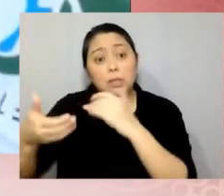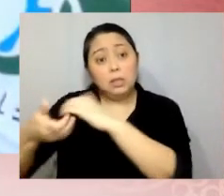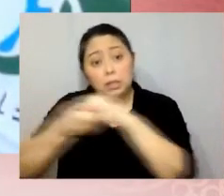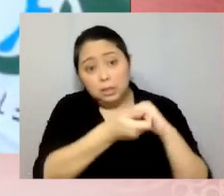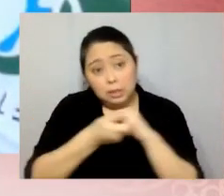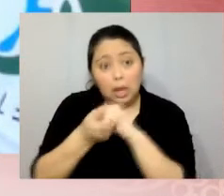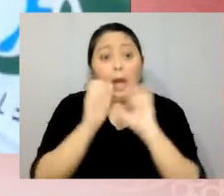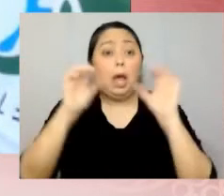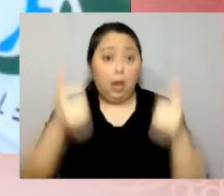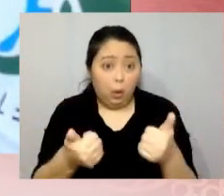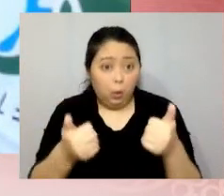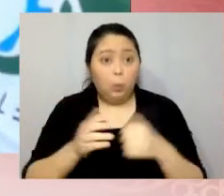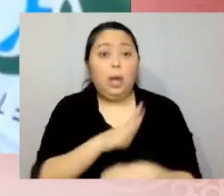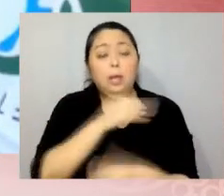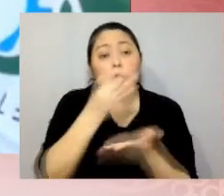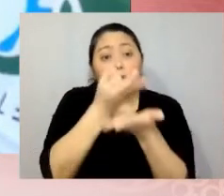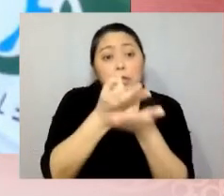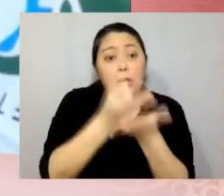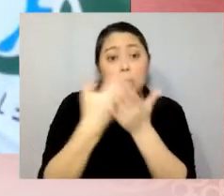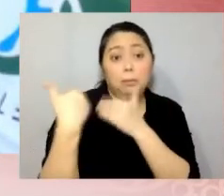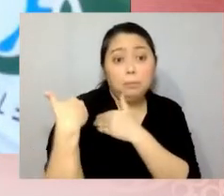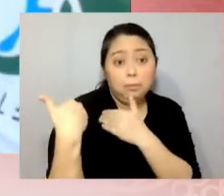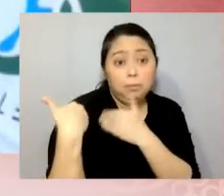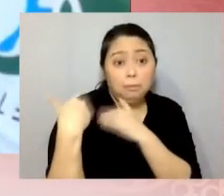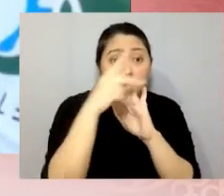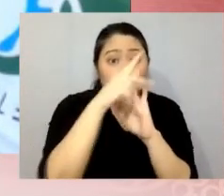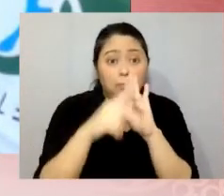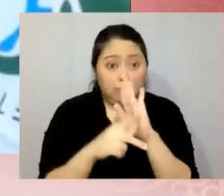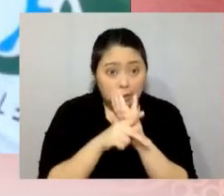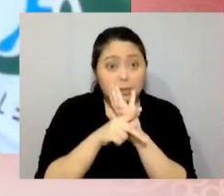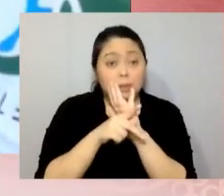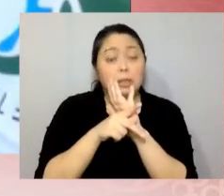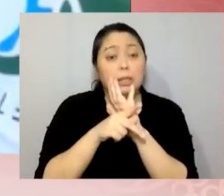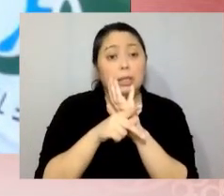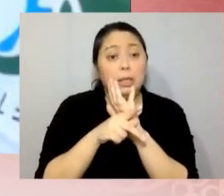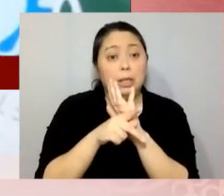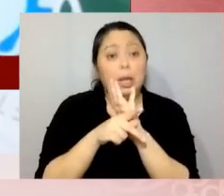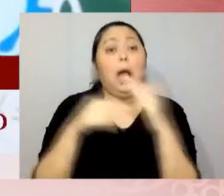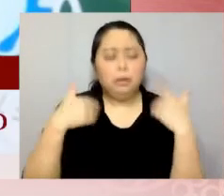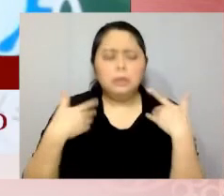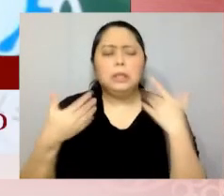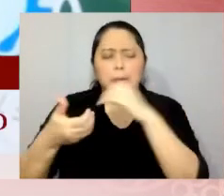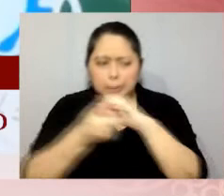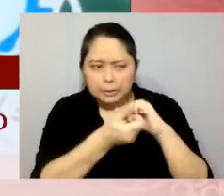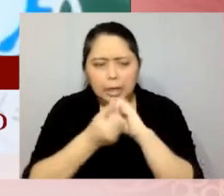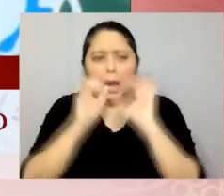the Intergovernmental Fiscal Policy Board that oversees this kind of